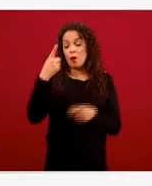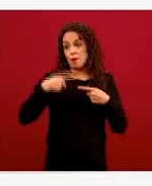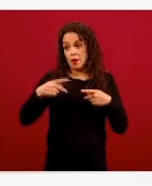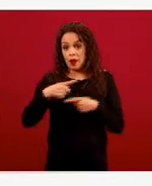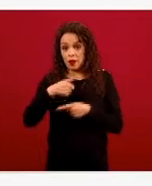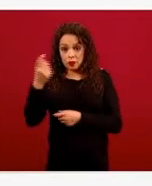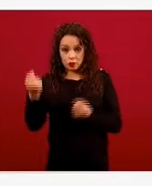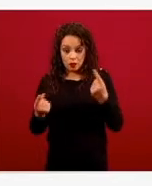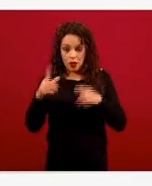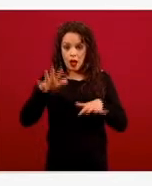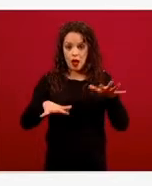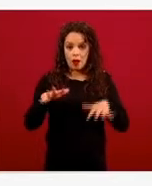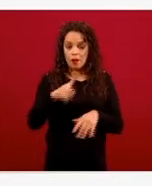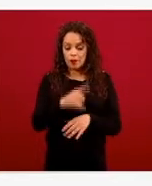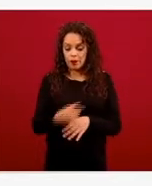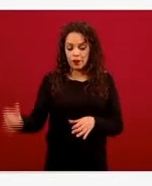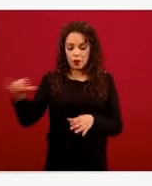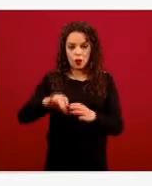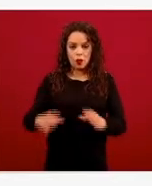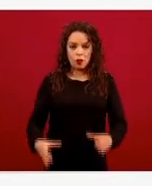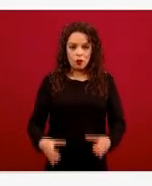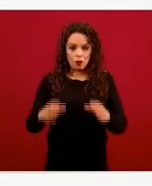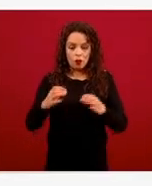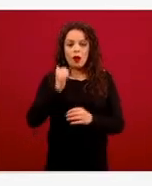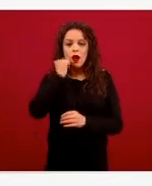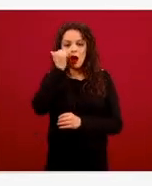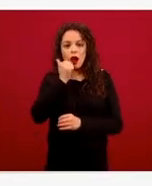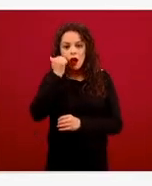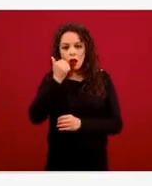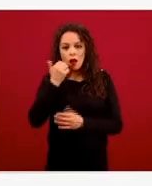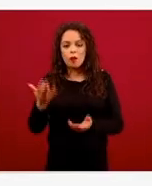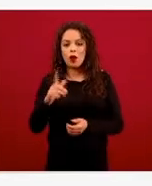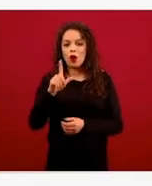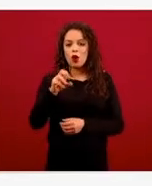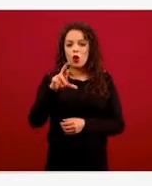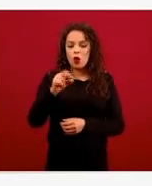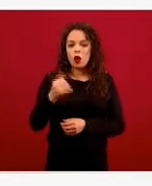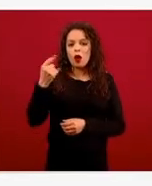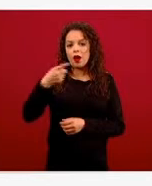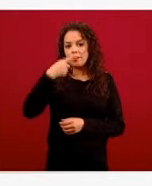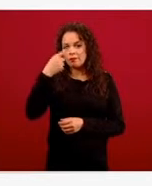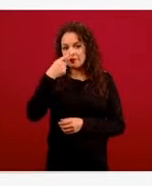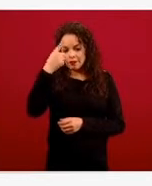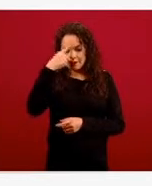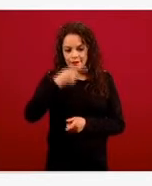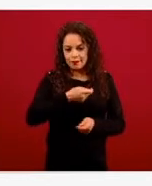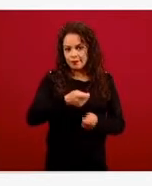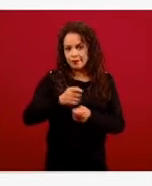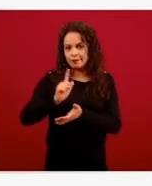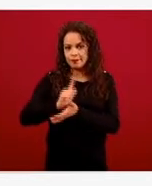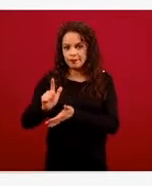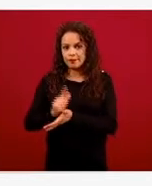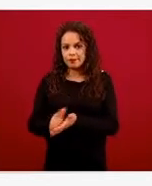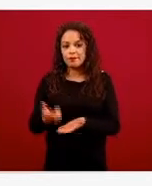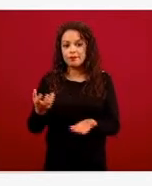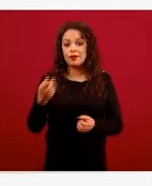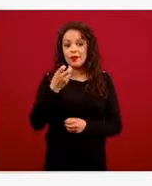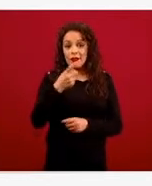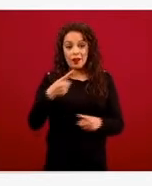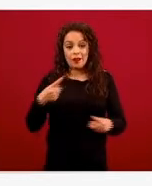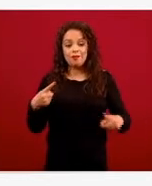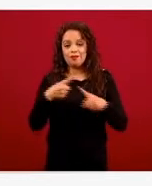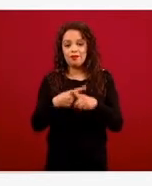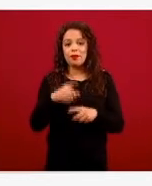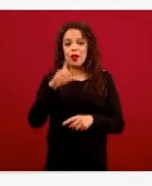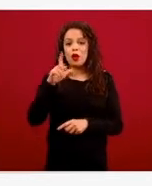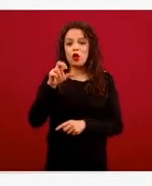also deactivates chlorine. So we've heard of people who mix chlorine